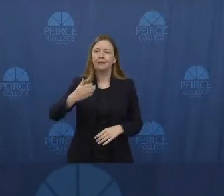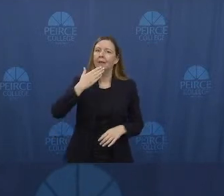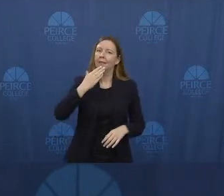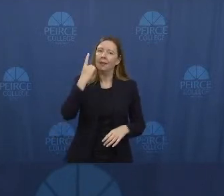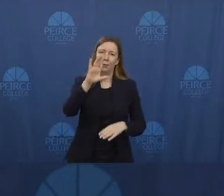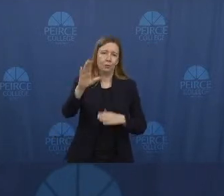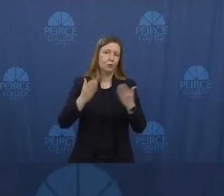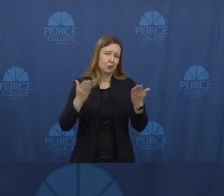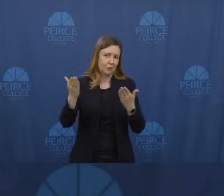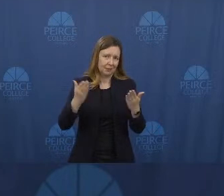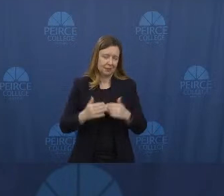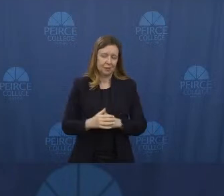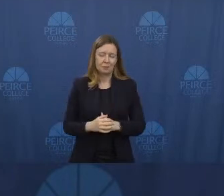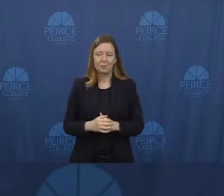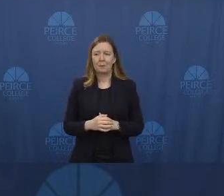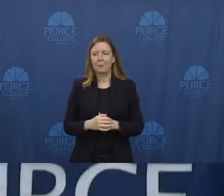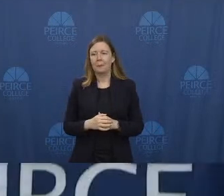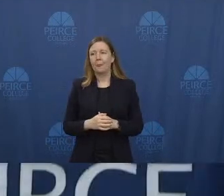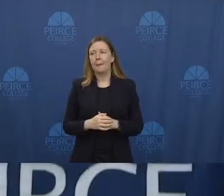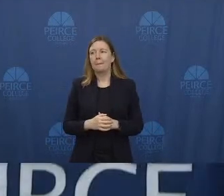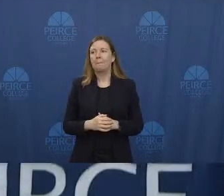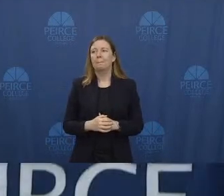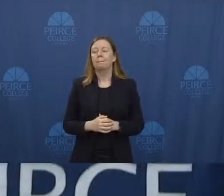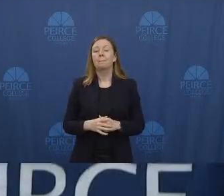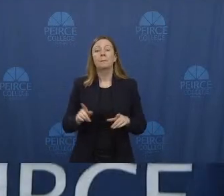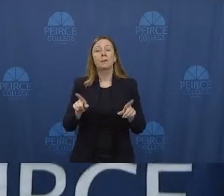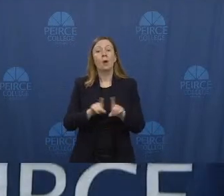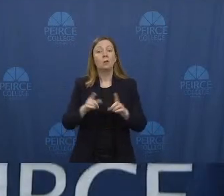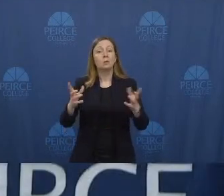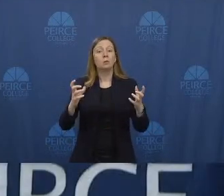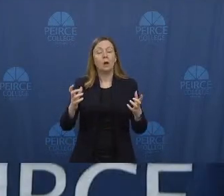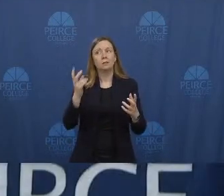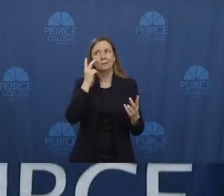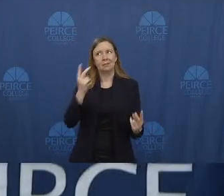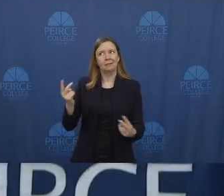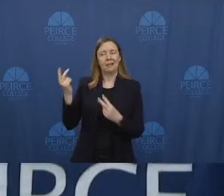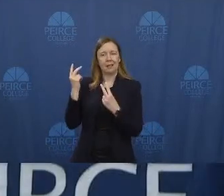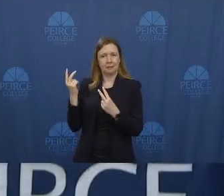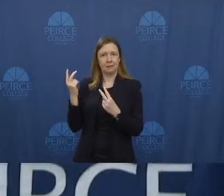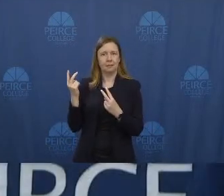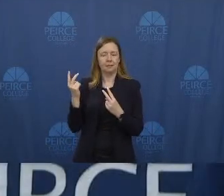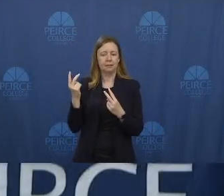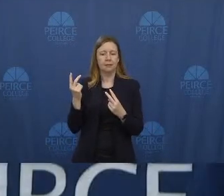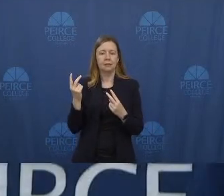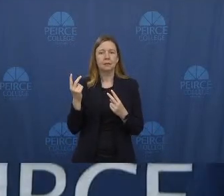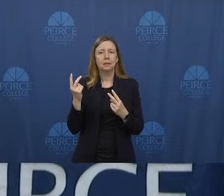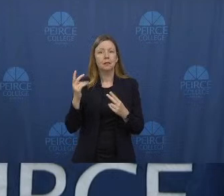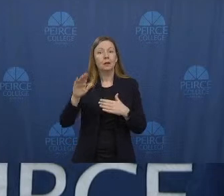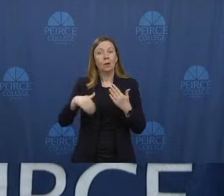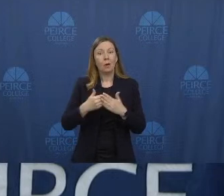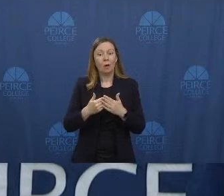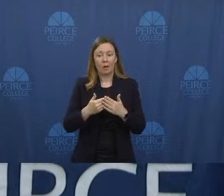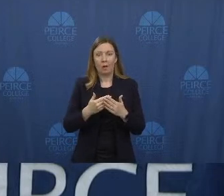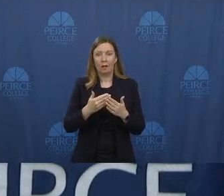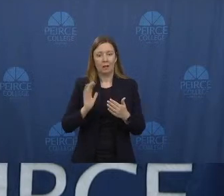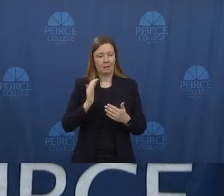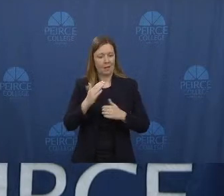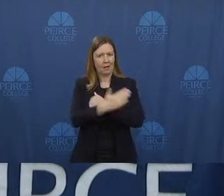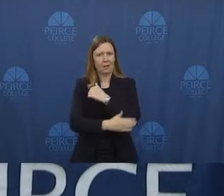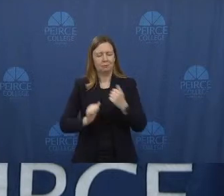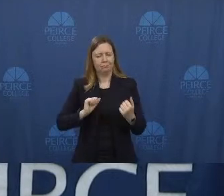your service. I would also like to reflect on the injustices faced by our